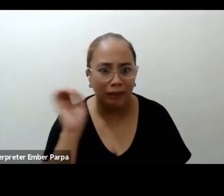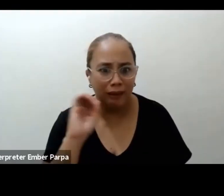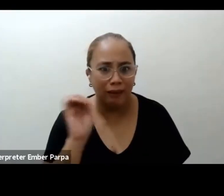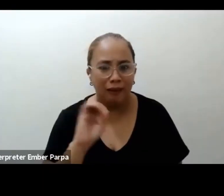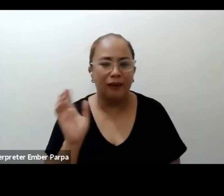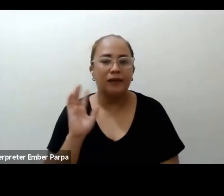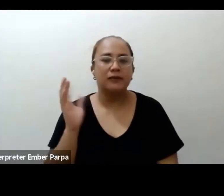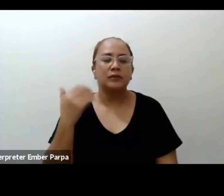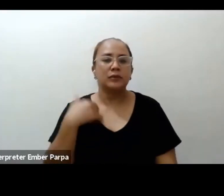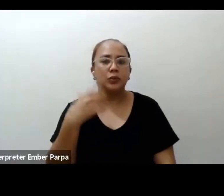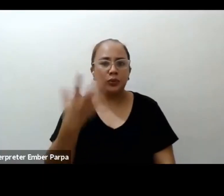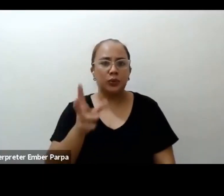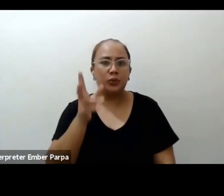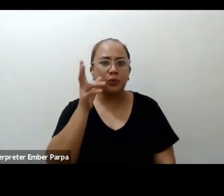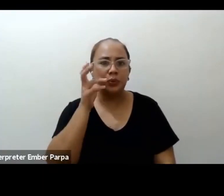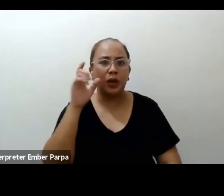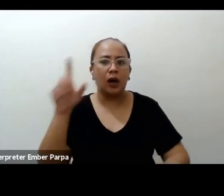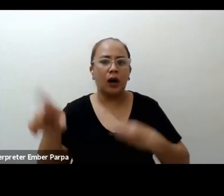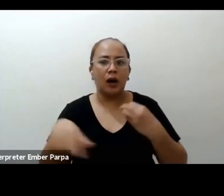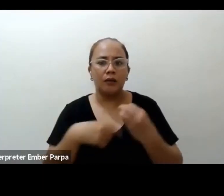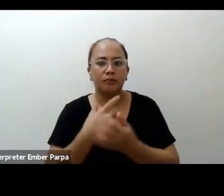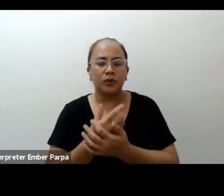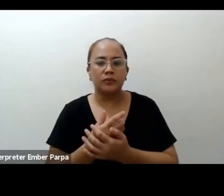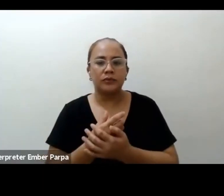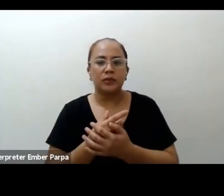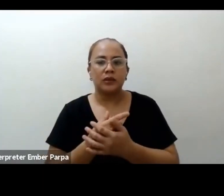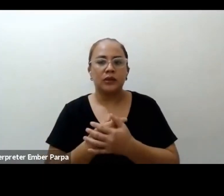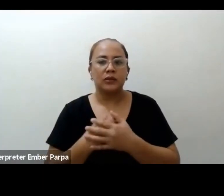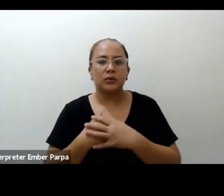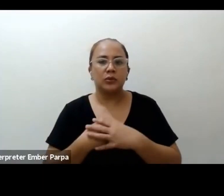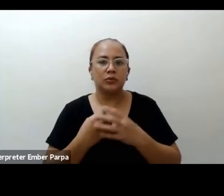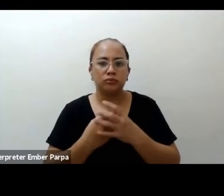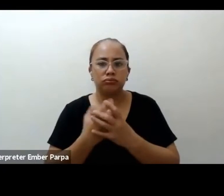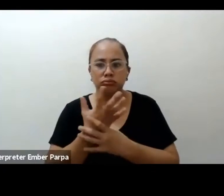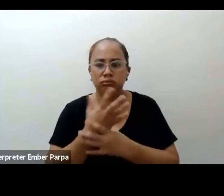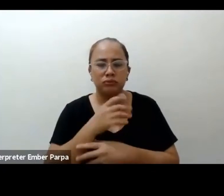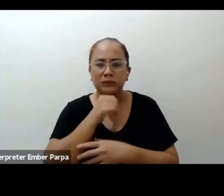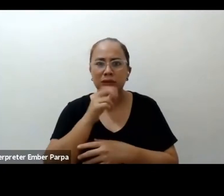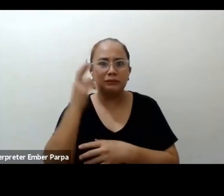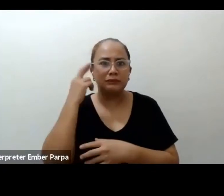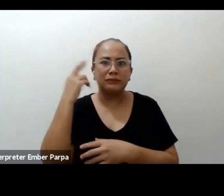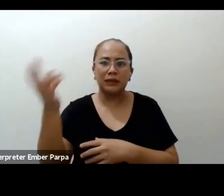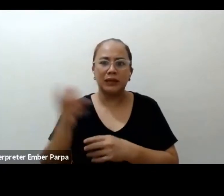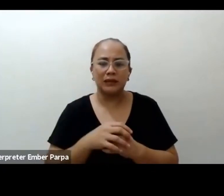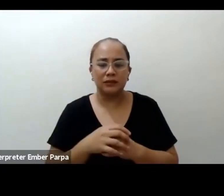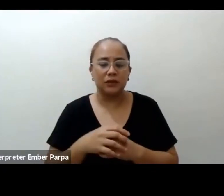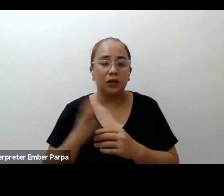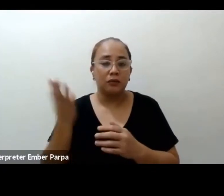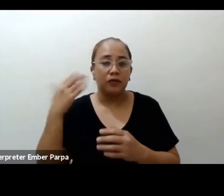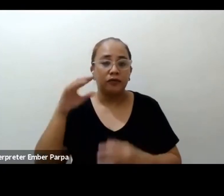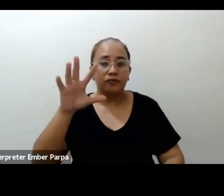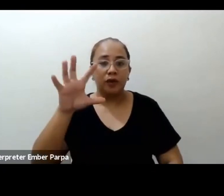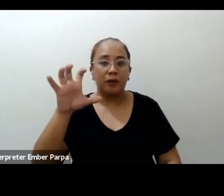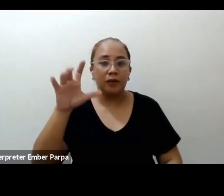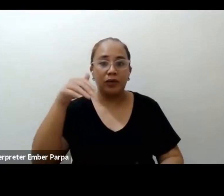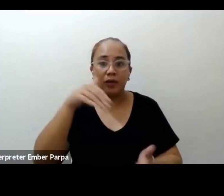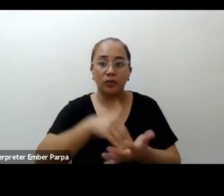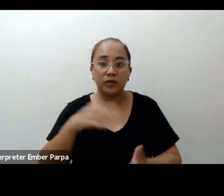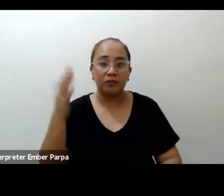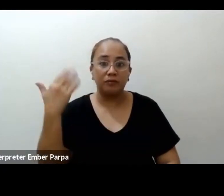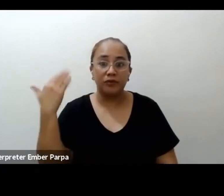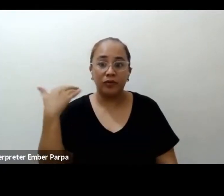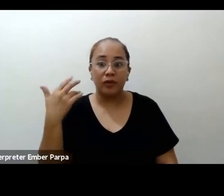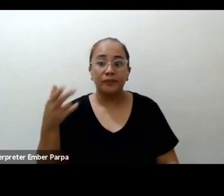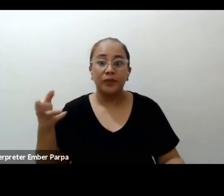from her about the exponential growth. I didn't realize that either, na yung unang 500,000 cases natin nangyari